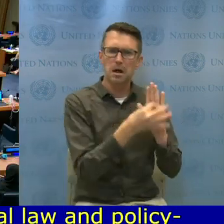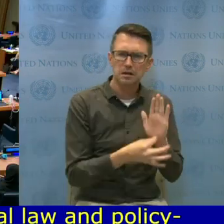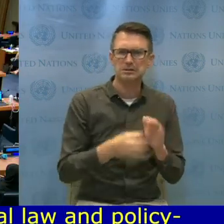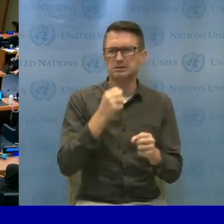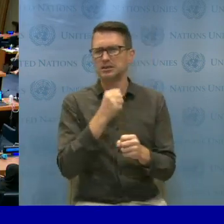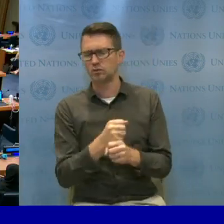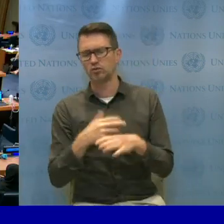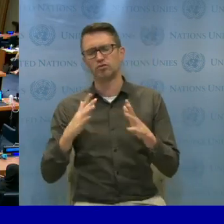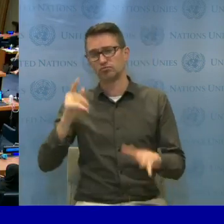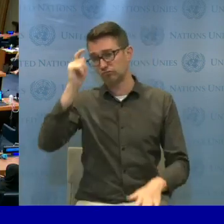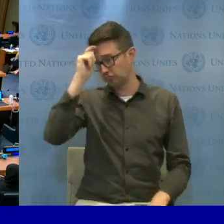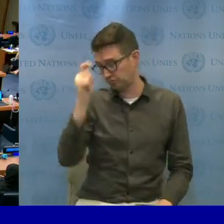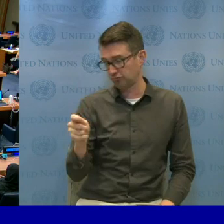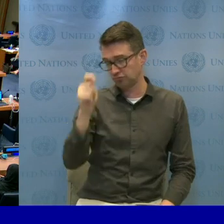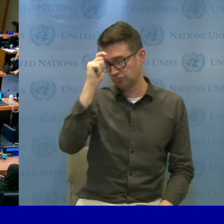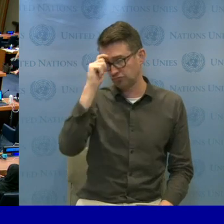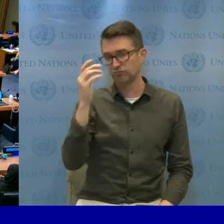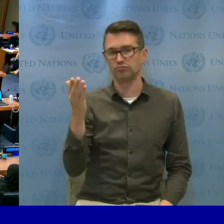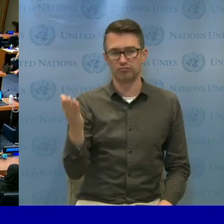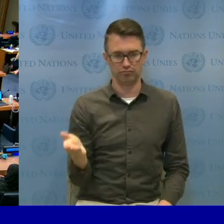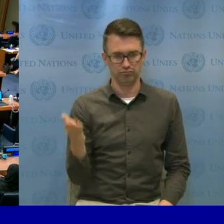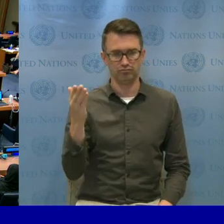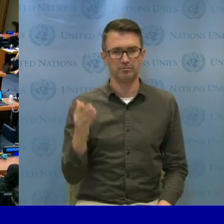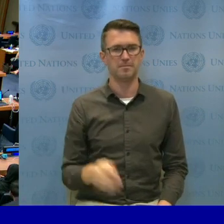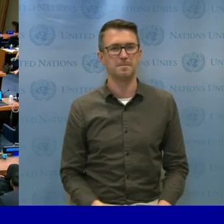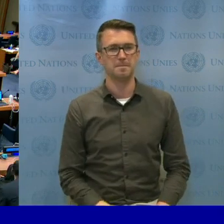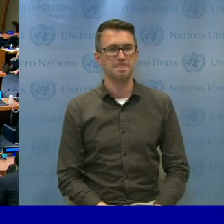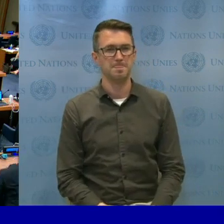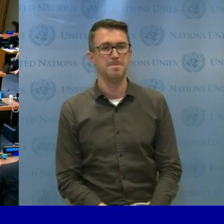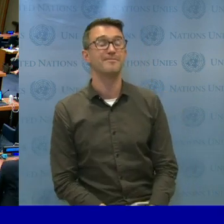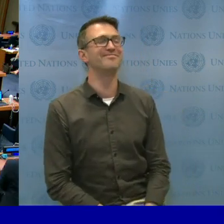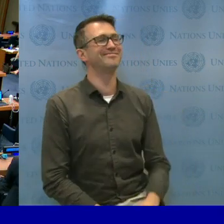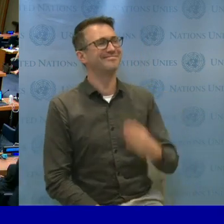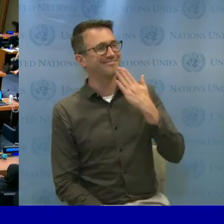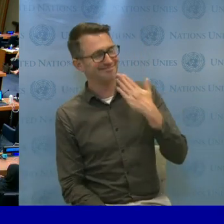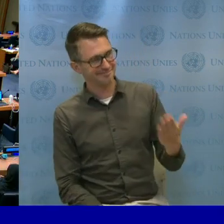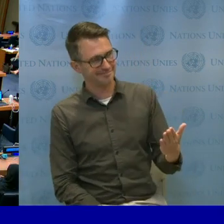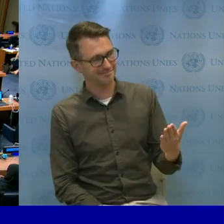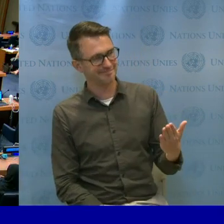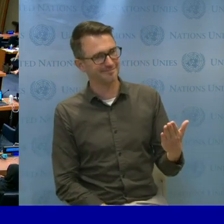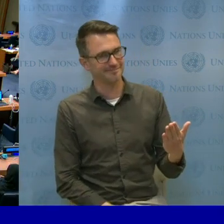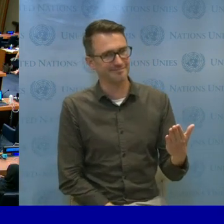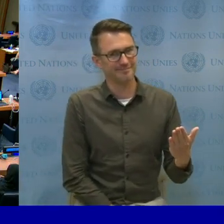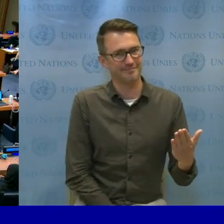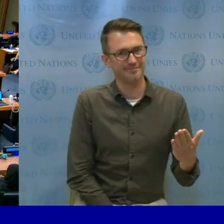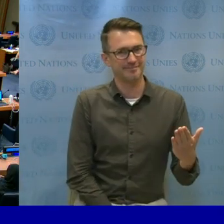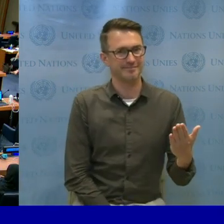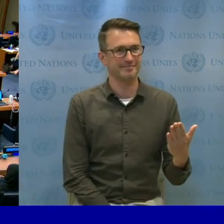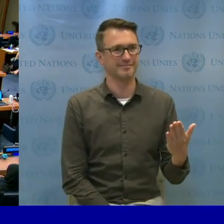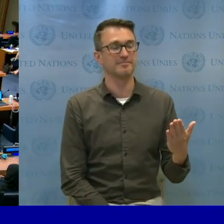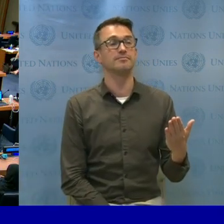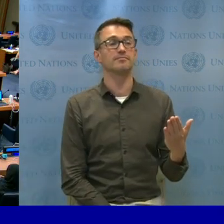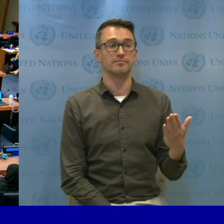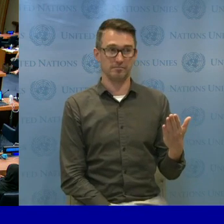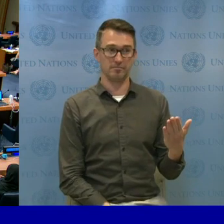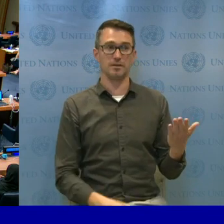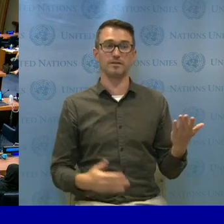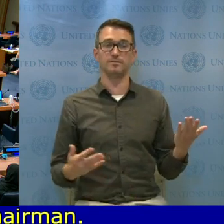Health and well-being are a precondition for a full and productive life for persons with disabilities because they affect